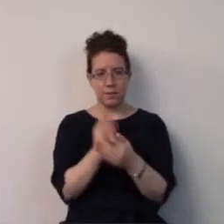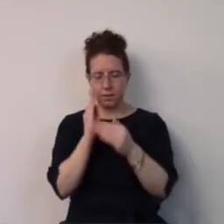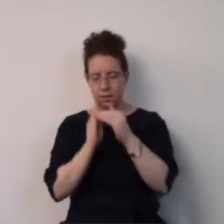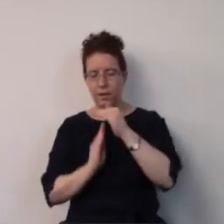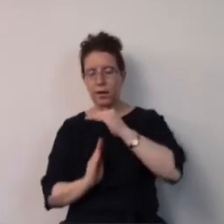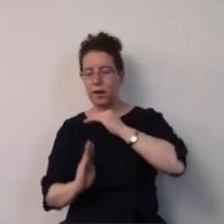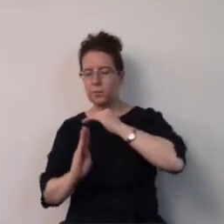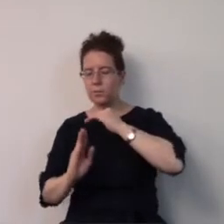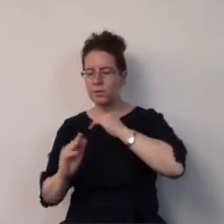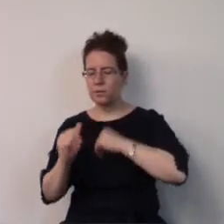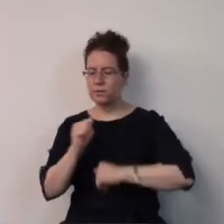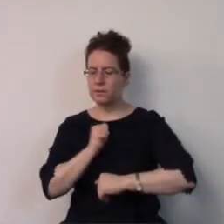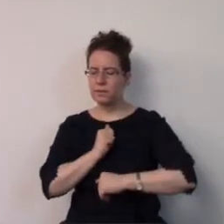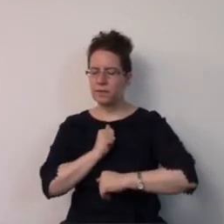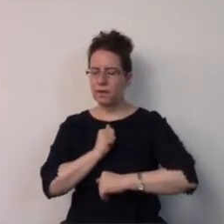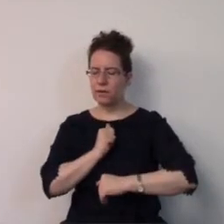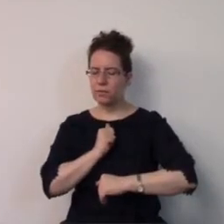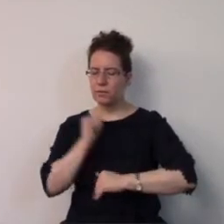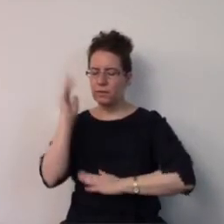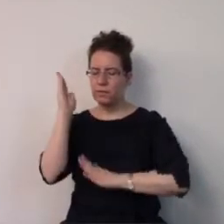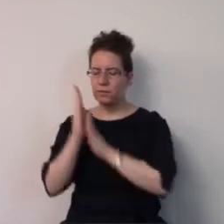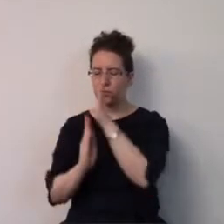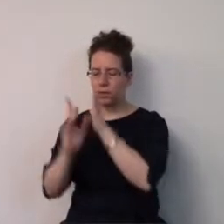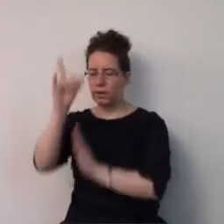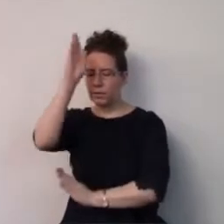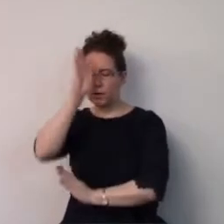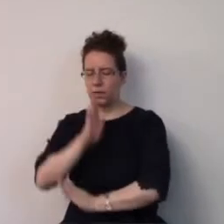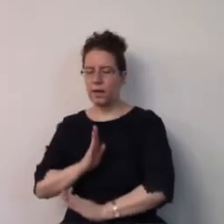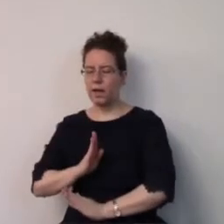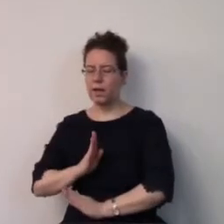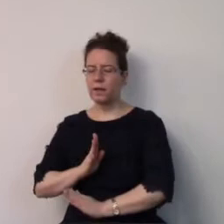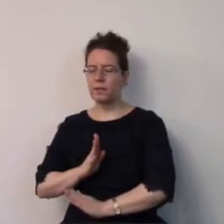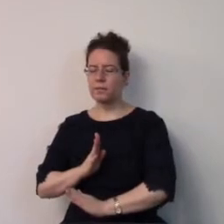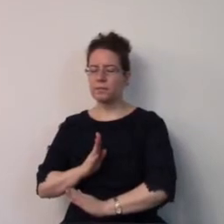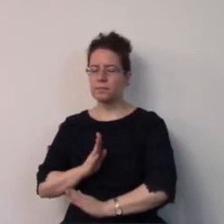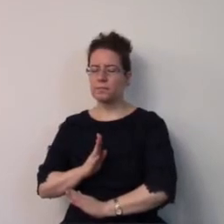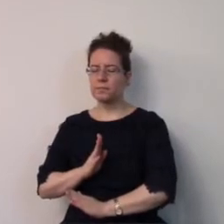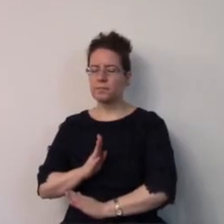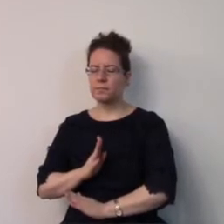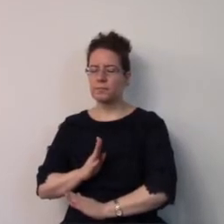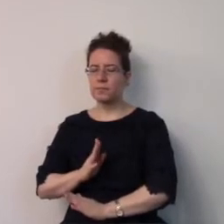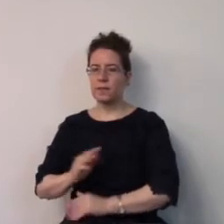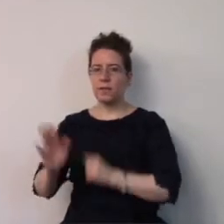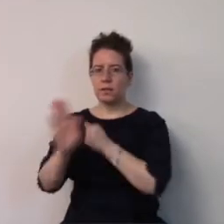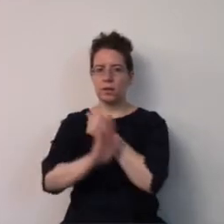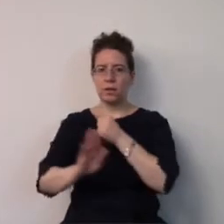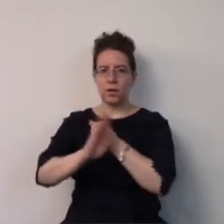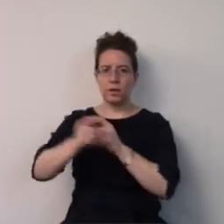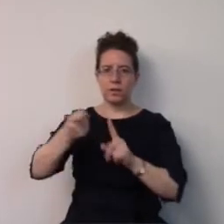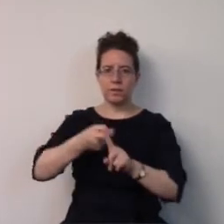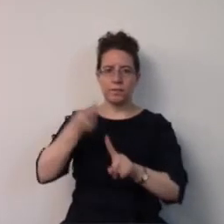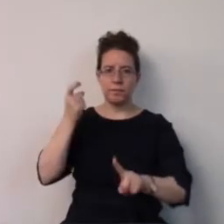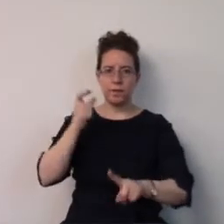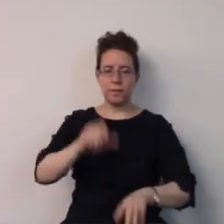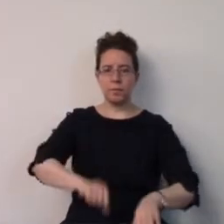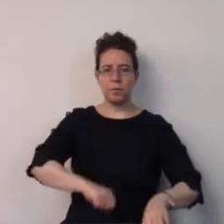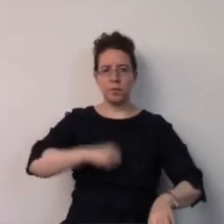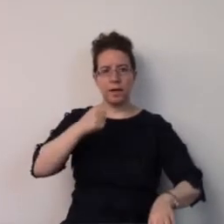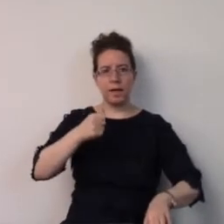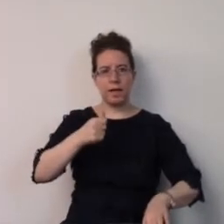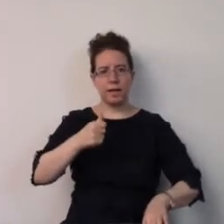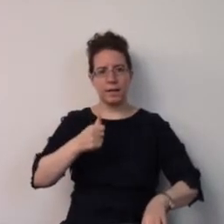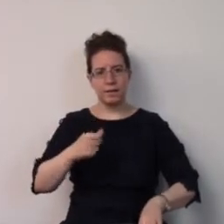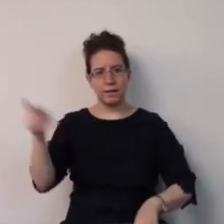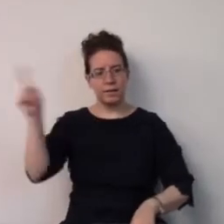Nebuchadnezzar, you can read about it in the fourth chapter. I'm not going to take time to read the whole chapter, but you can read about it in the fourth chapter where he talked